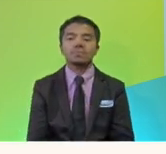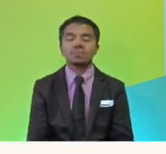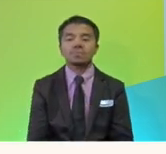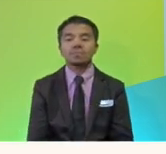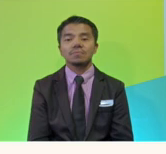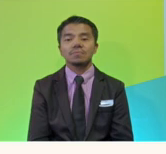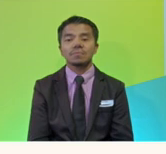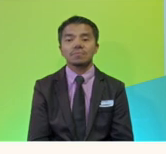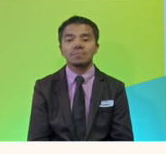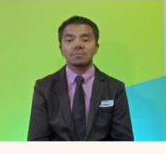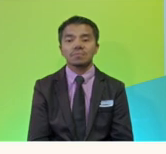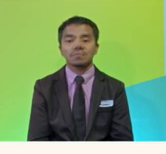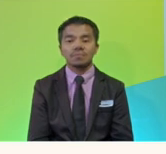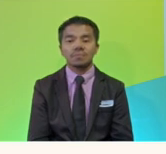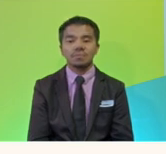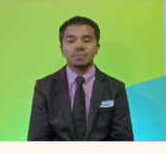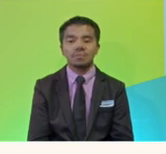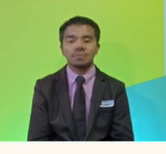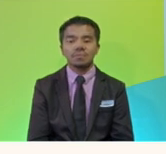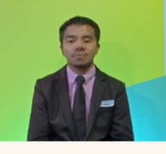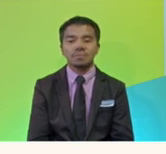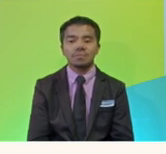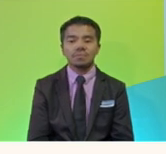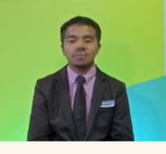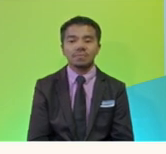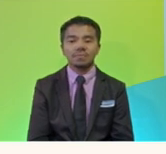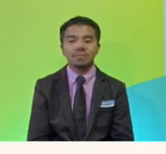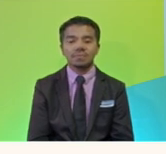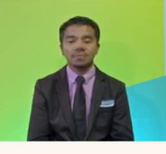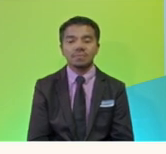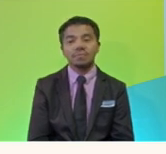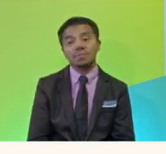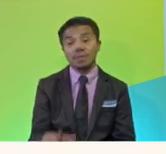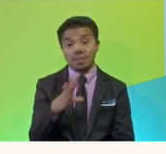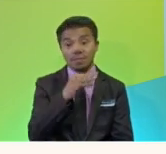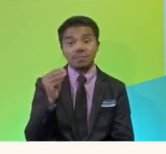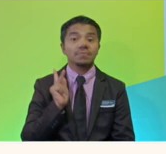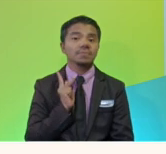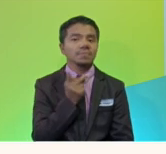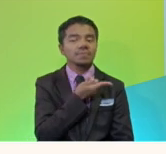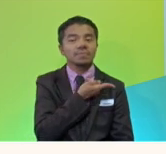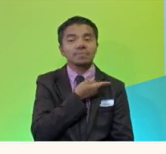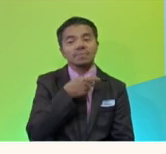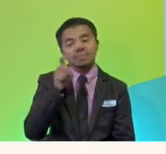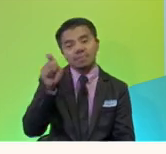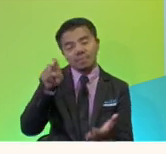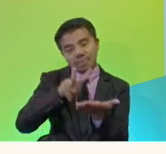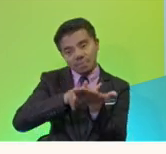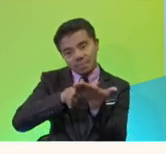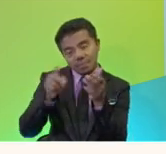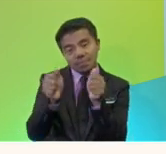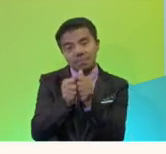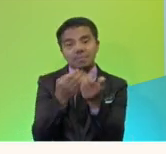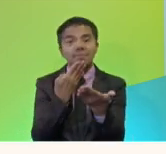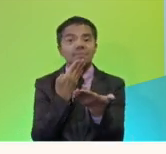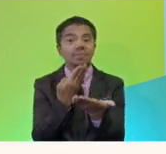to analyze the sentences, okay? But in this context, we want to find the differences, okay? Like, it could be